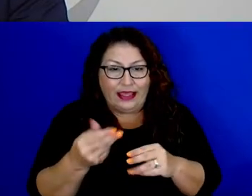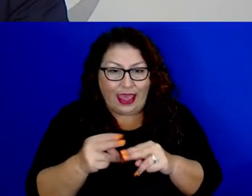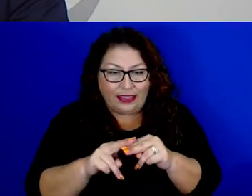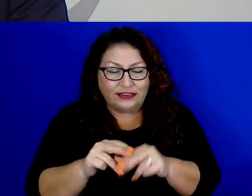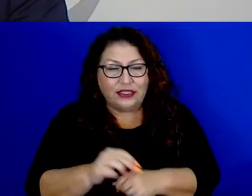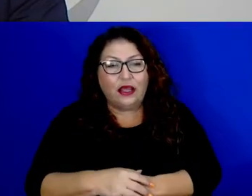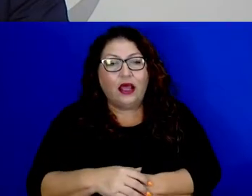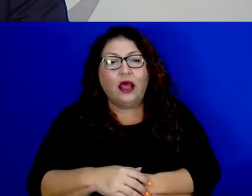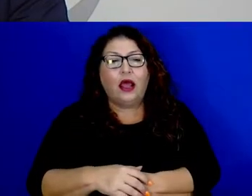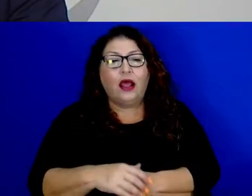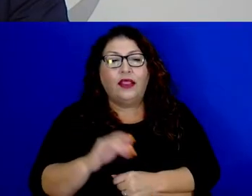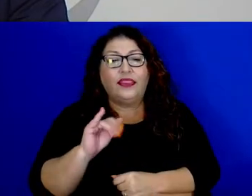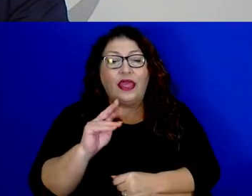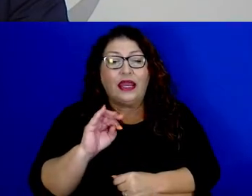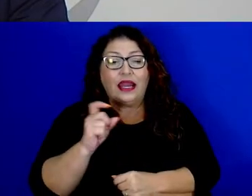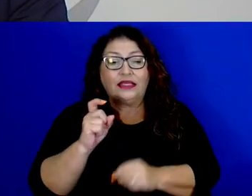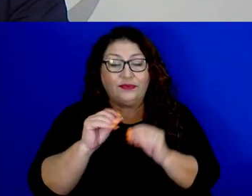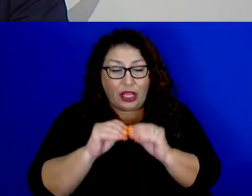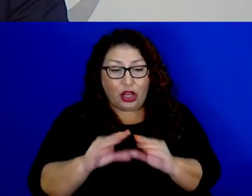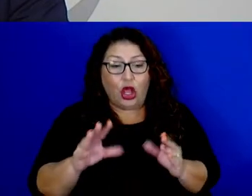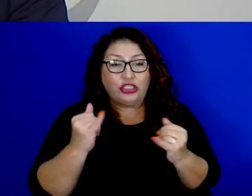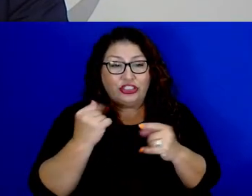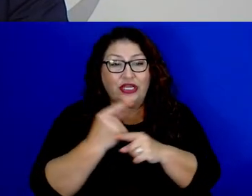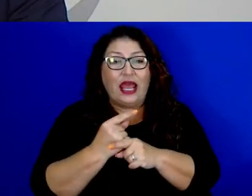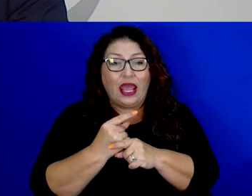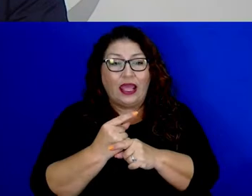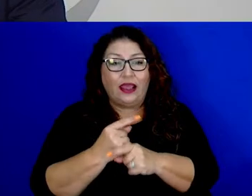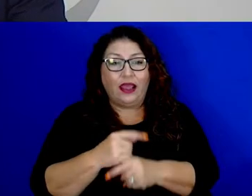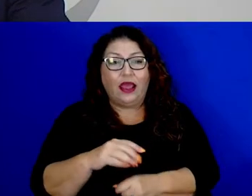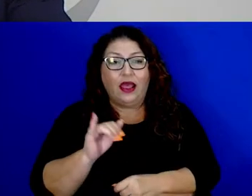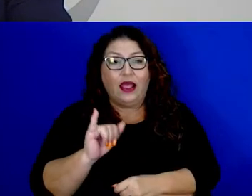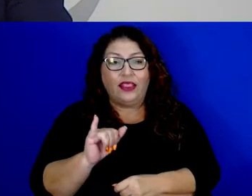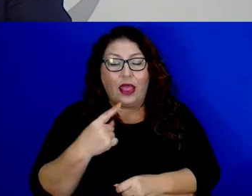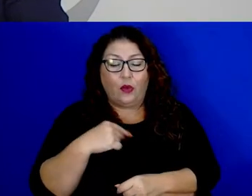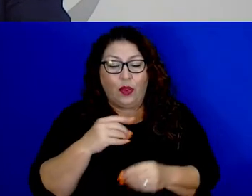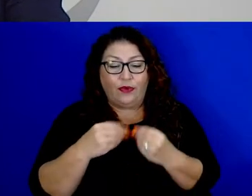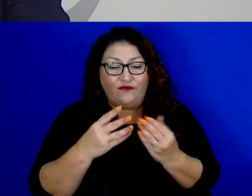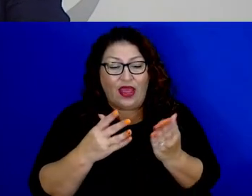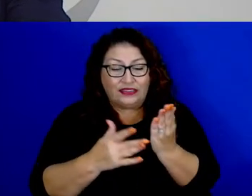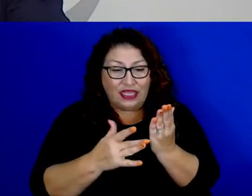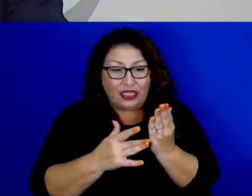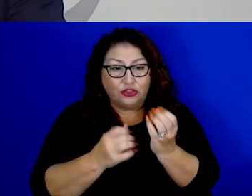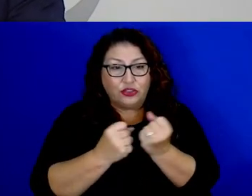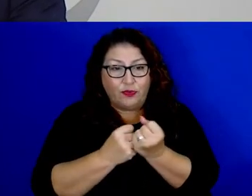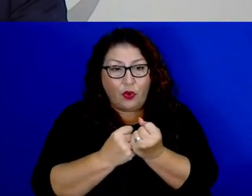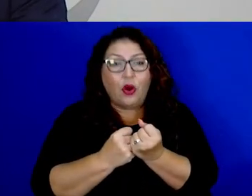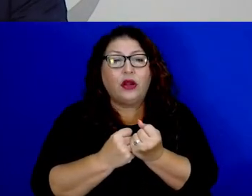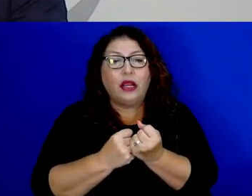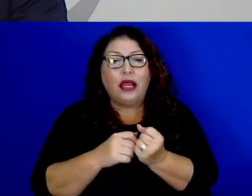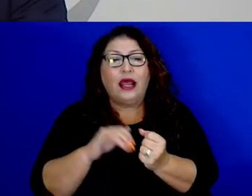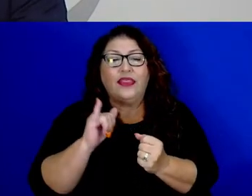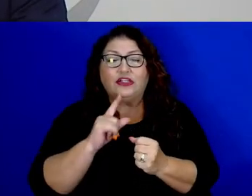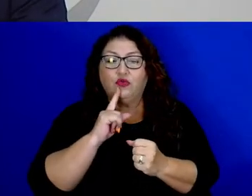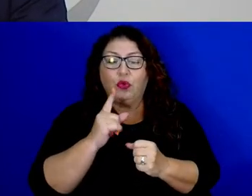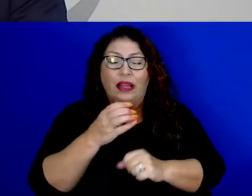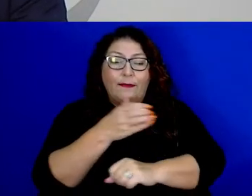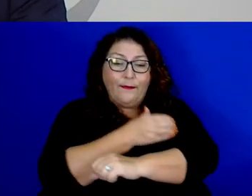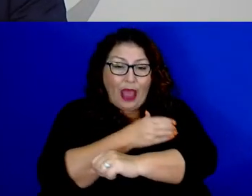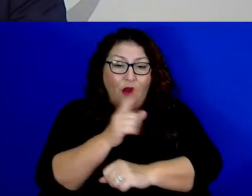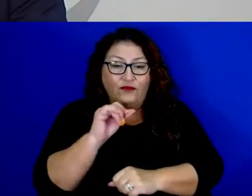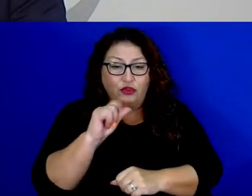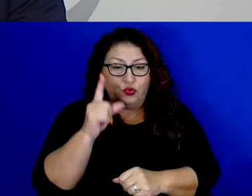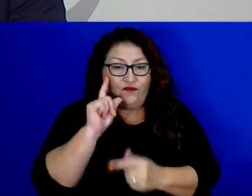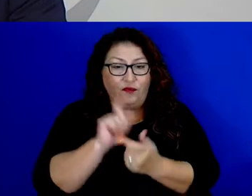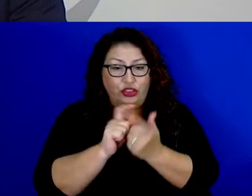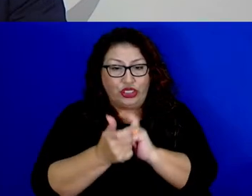today, to which WHO provided technical support, is a powerful tool for change. But